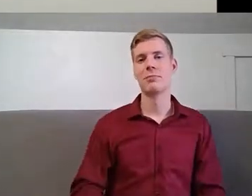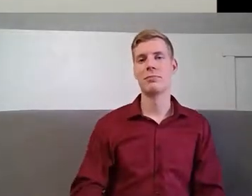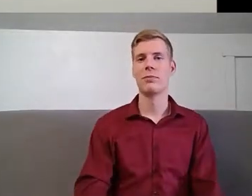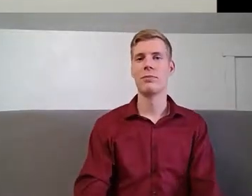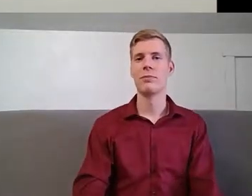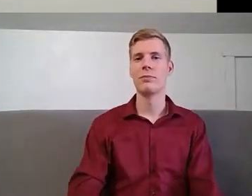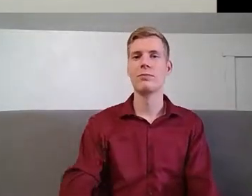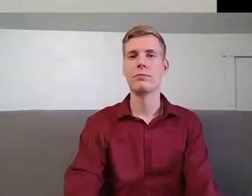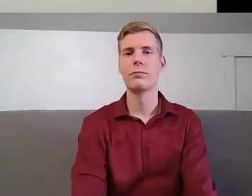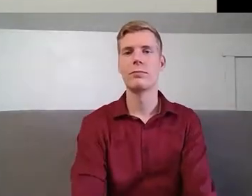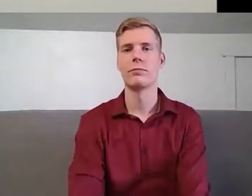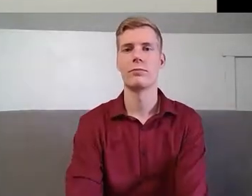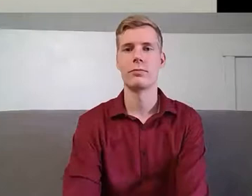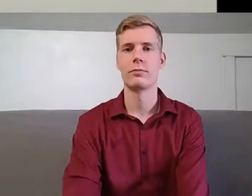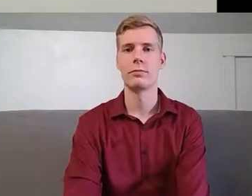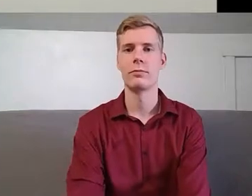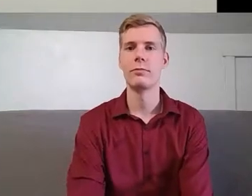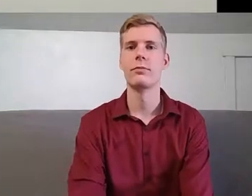So